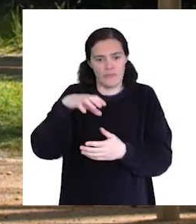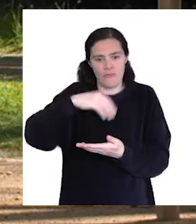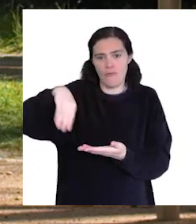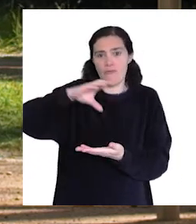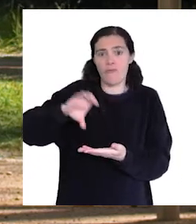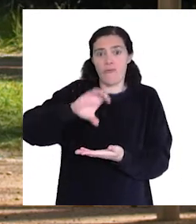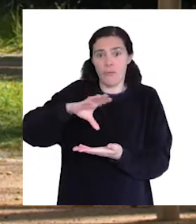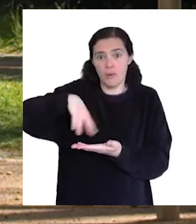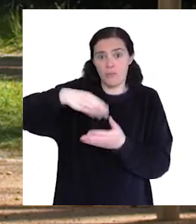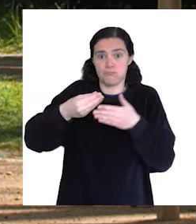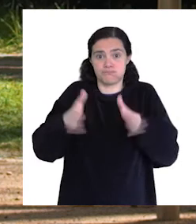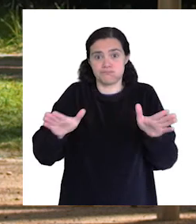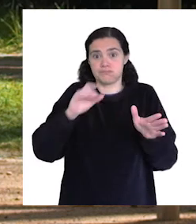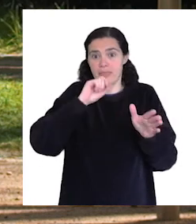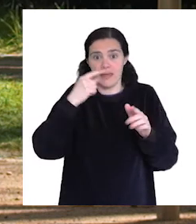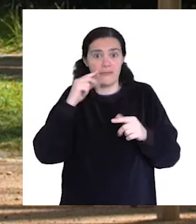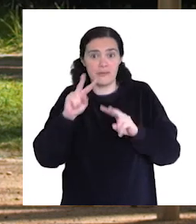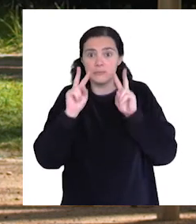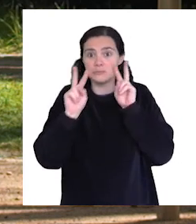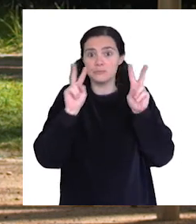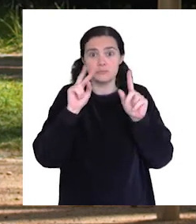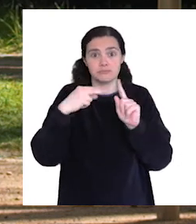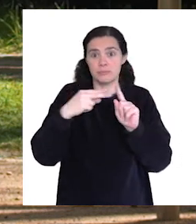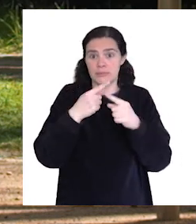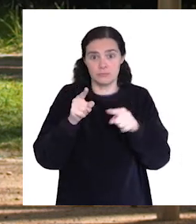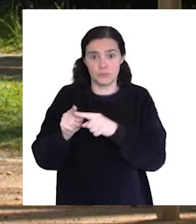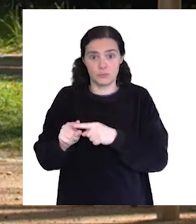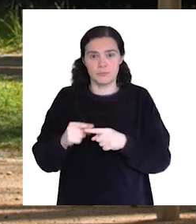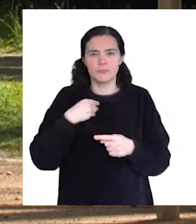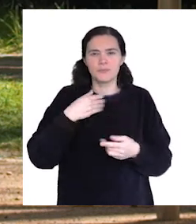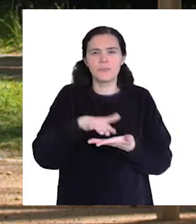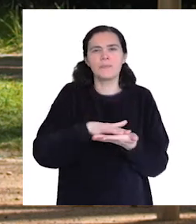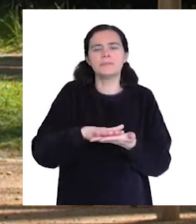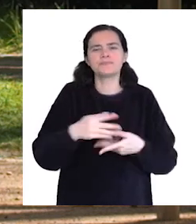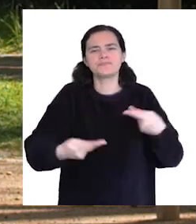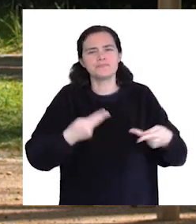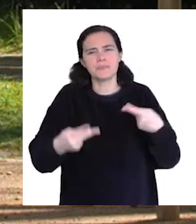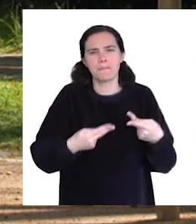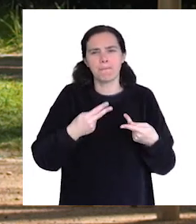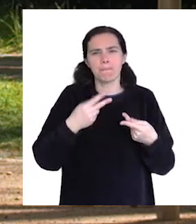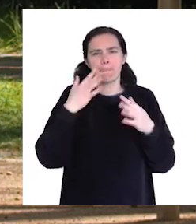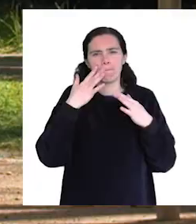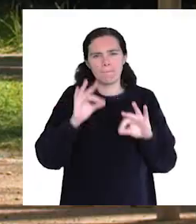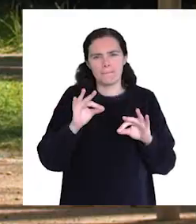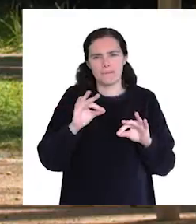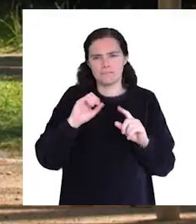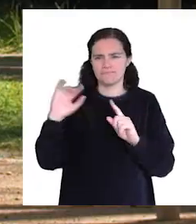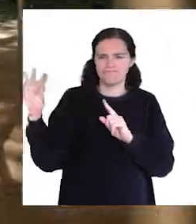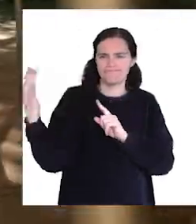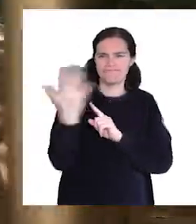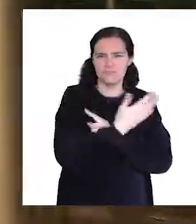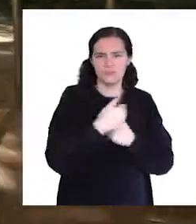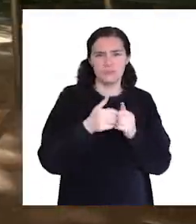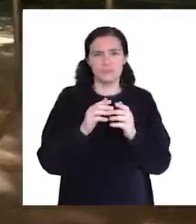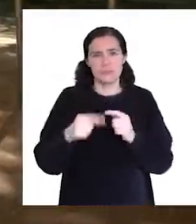an open form based on this analysis of very simple facts that